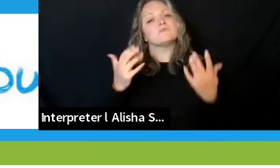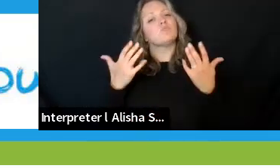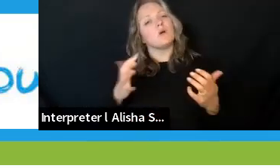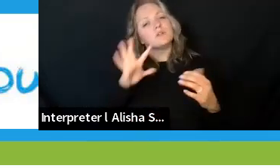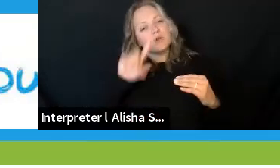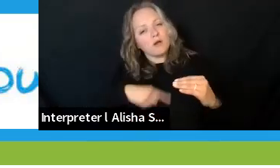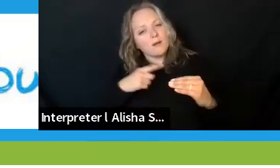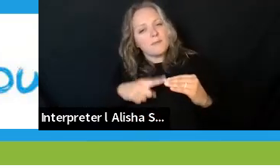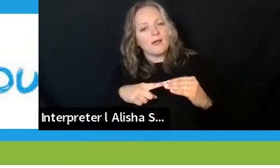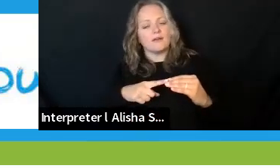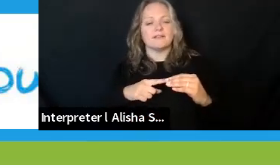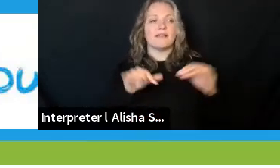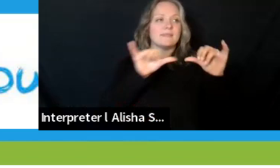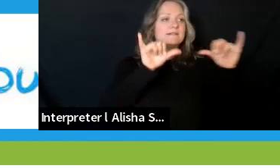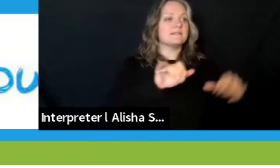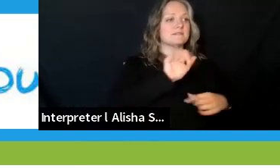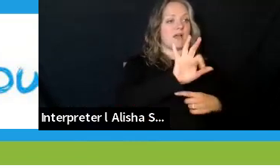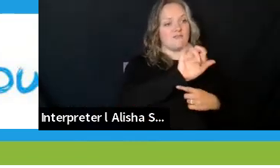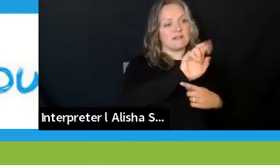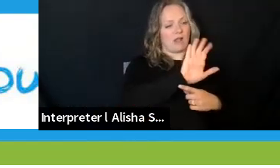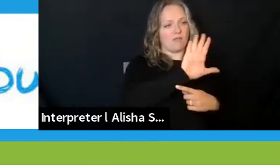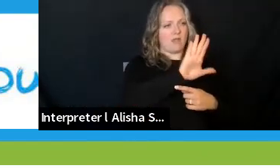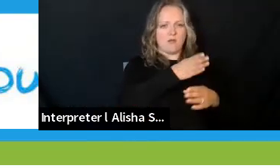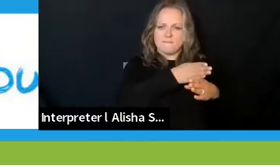aligns with the System of Care core values.